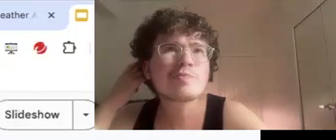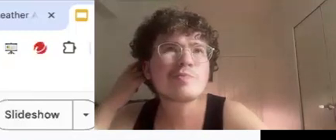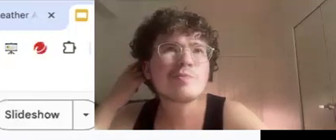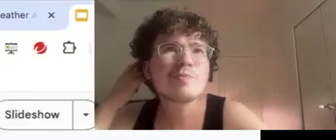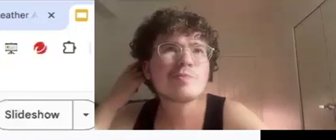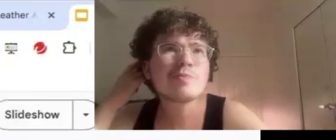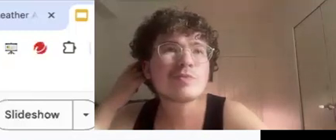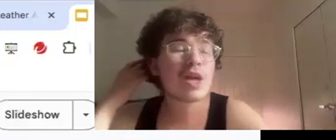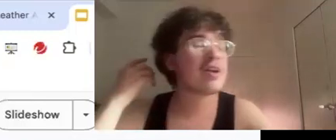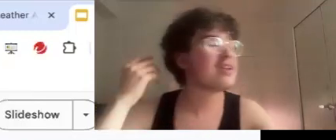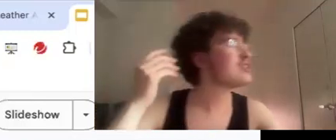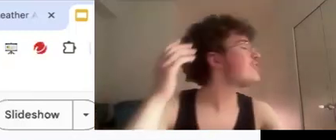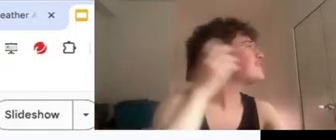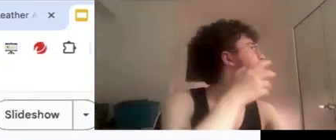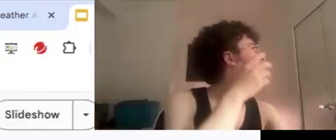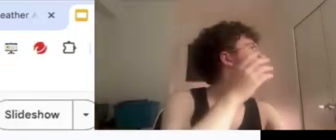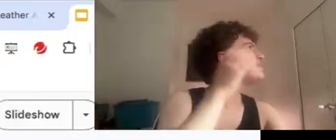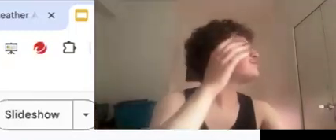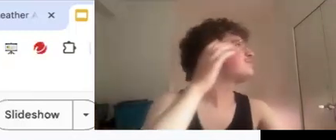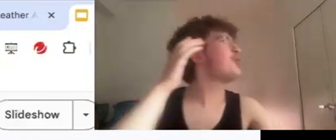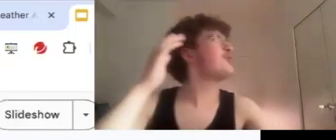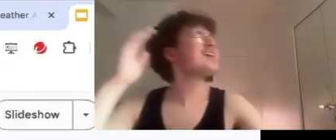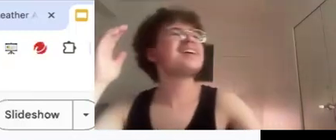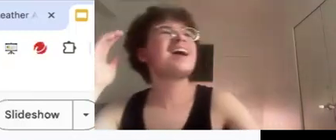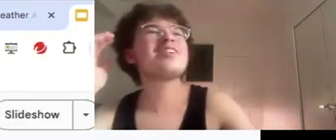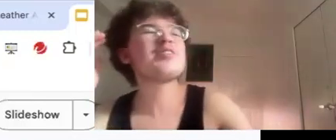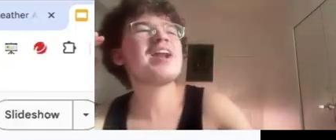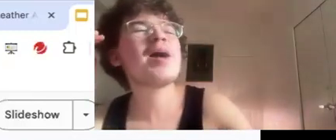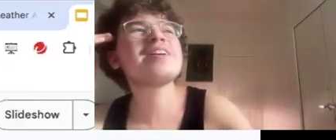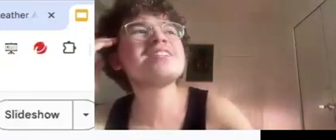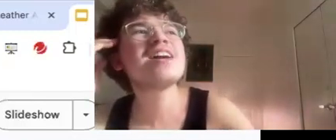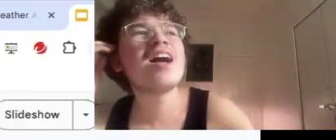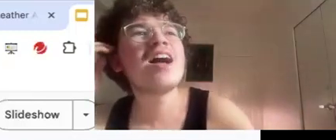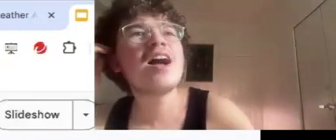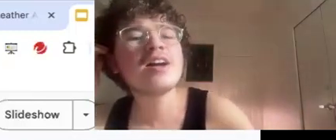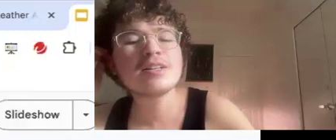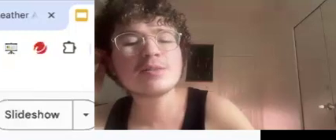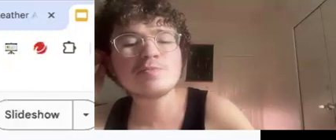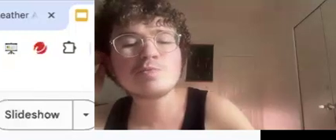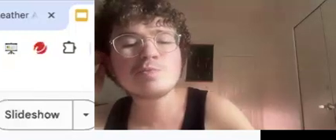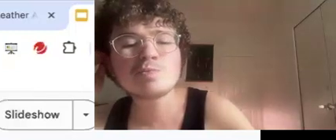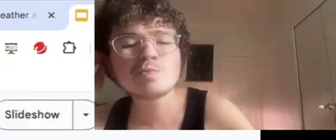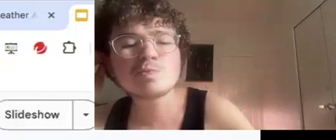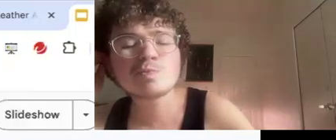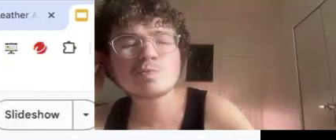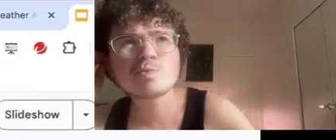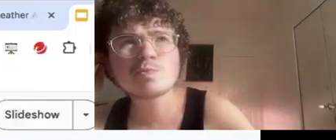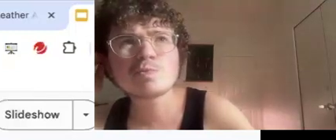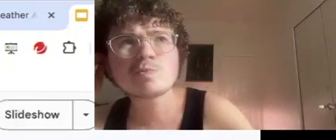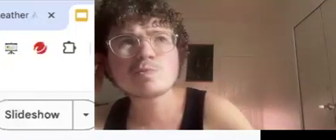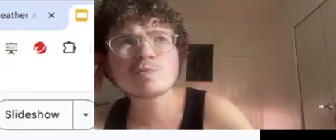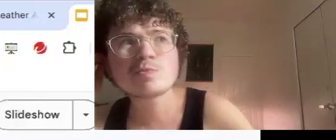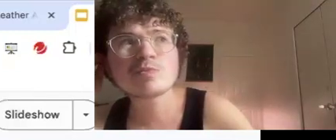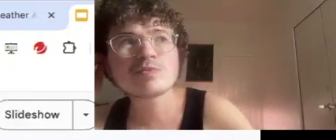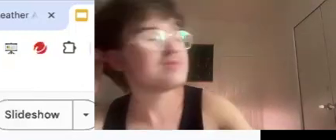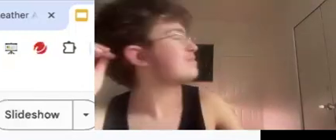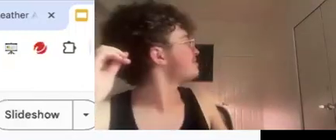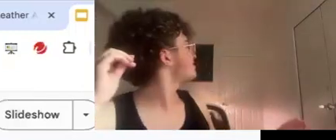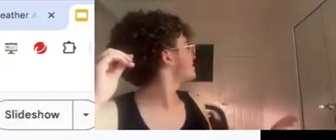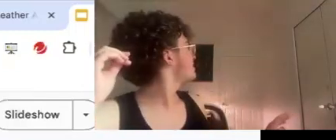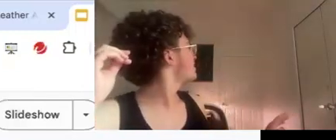So this was not the product of like a single continuously developed